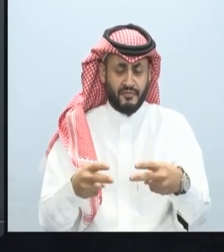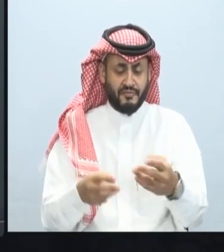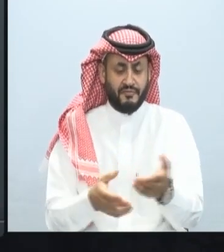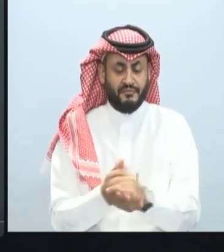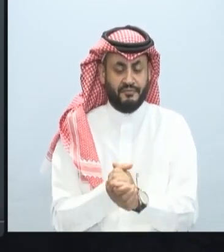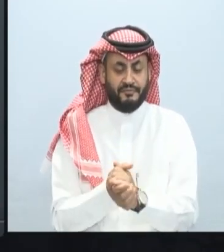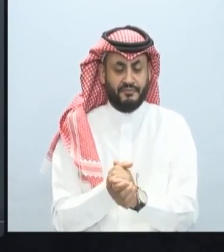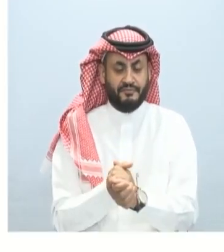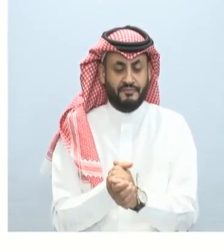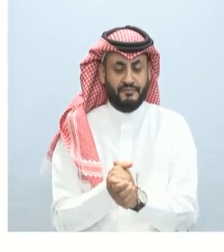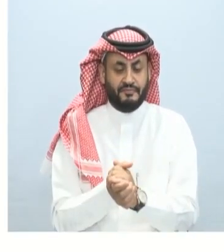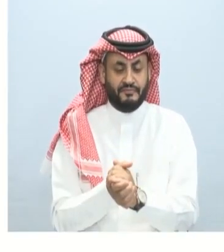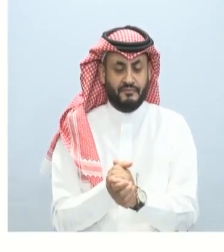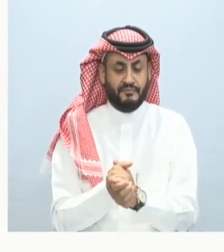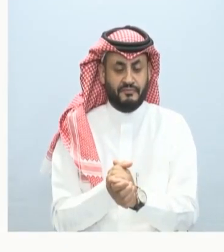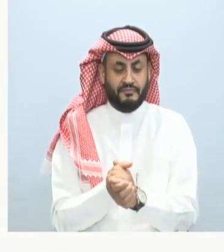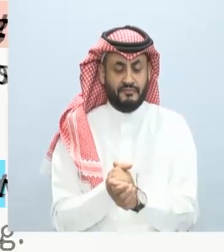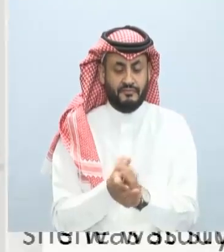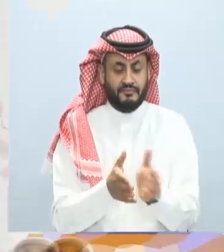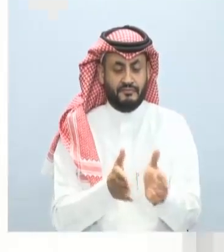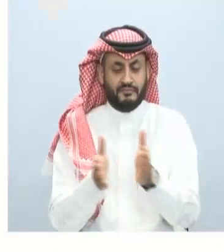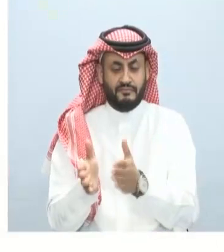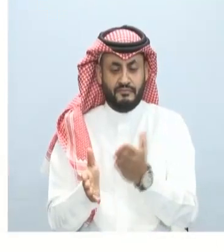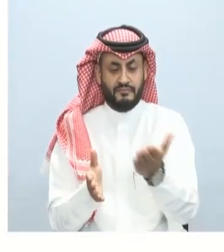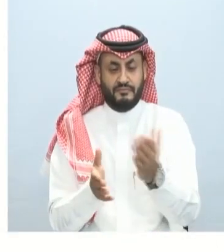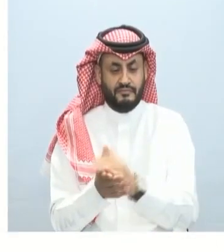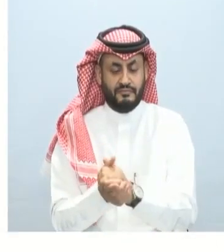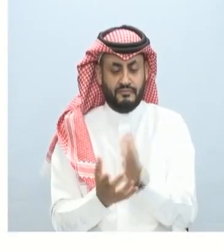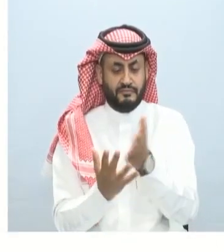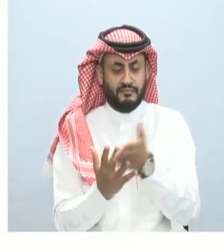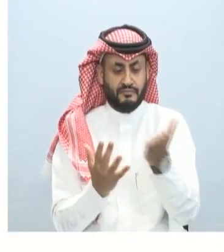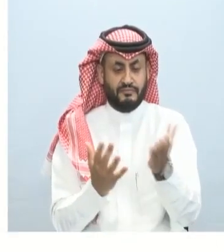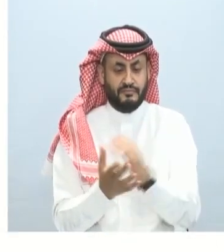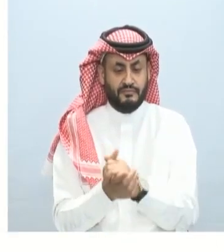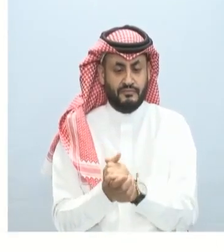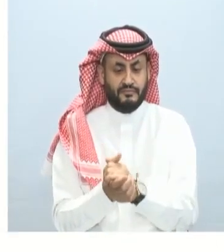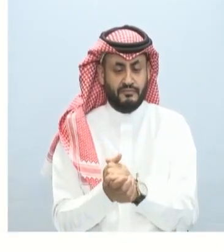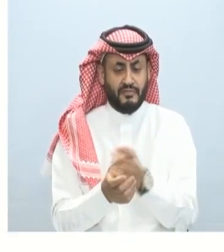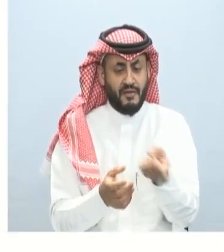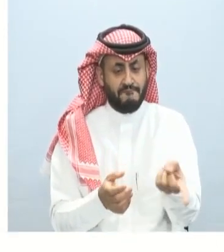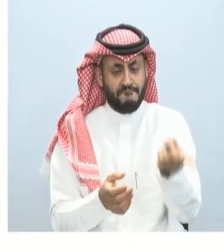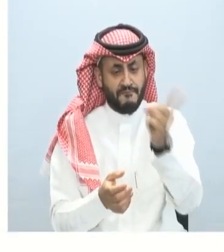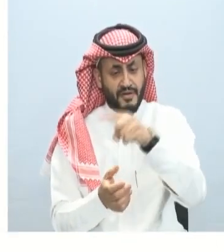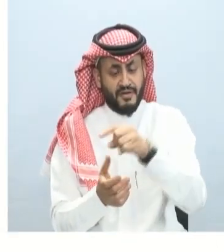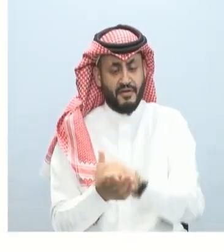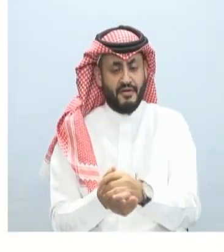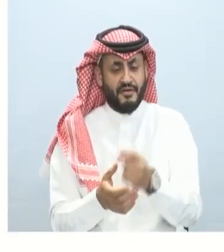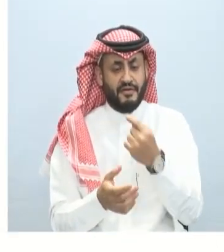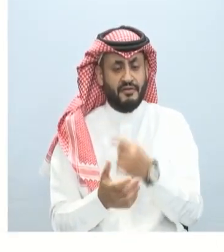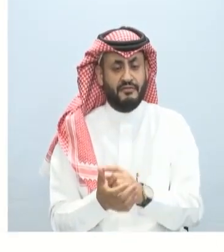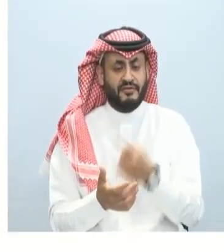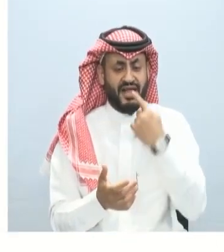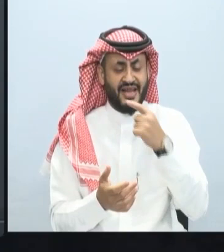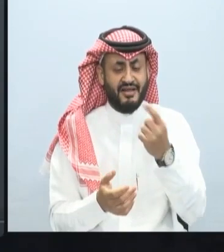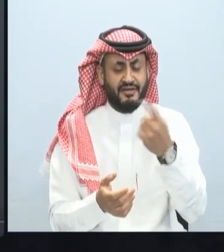it. On the other hand, we have the other part, which is Asma 10 years from now. So it's